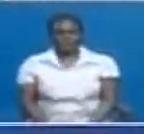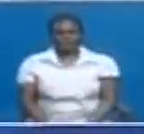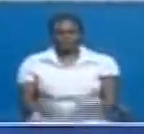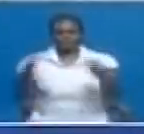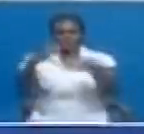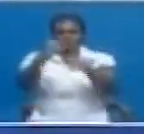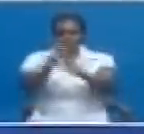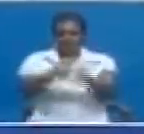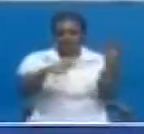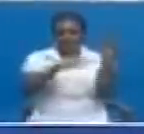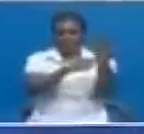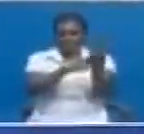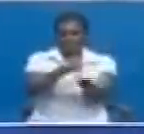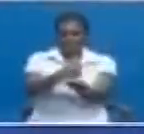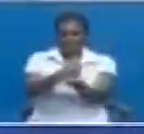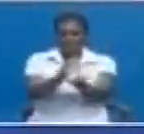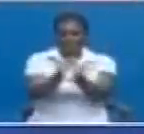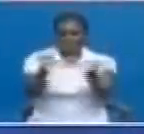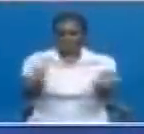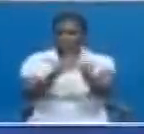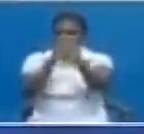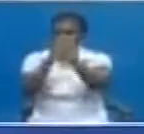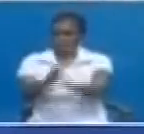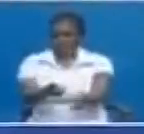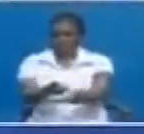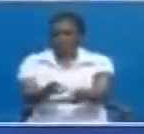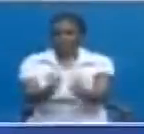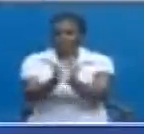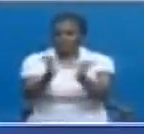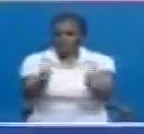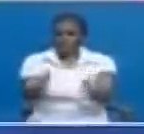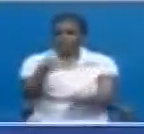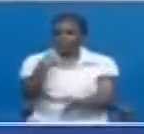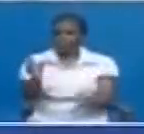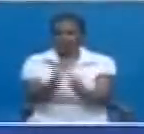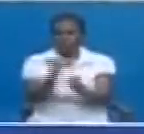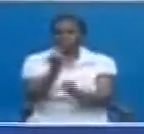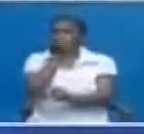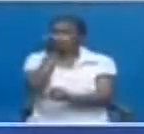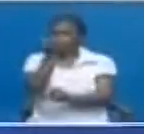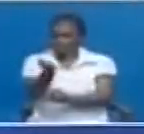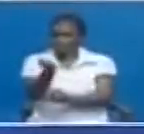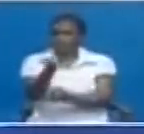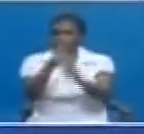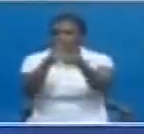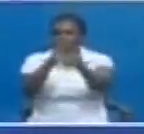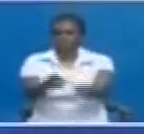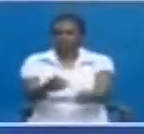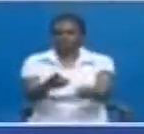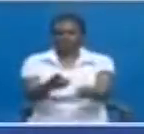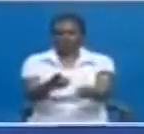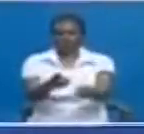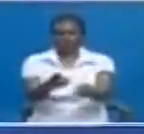Institutions that have been named in the Auditor General's report need not make public utterances in dismissing the Edward Ouko findings